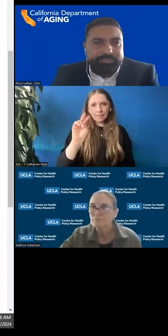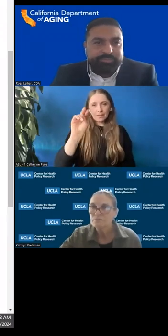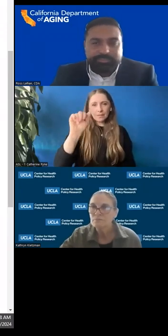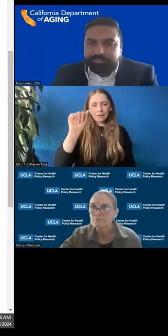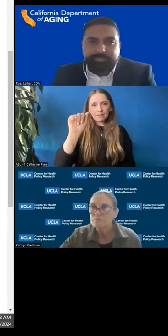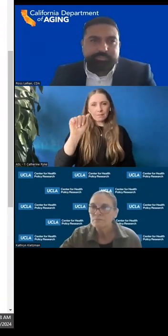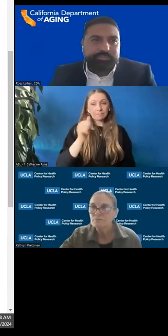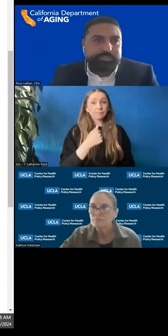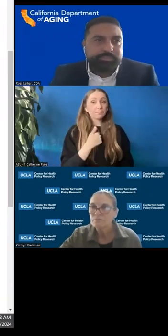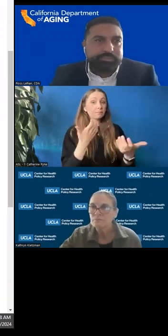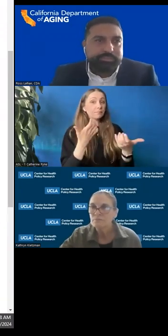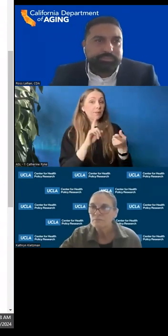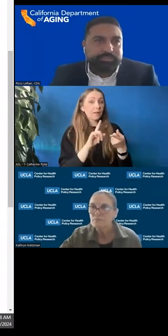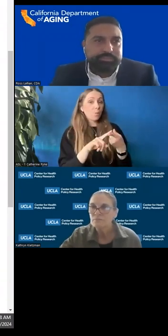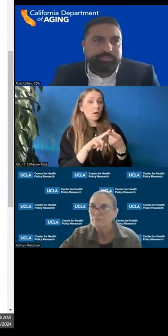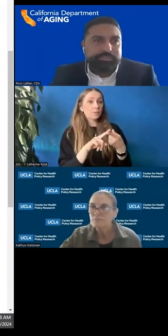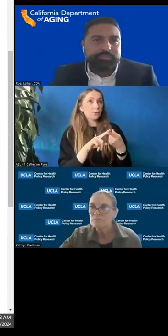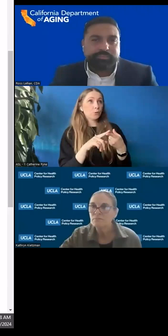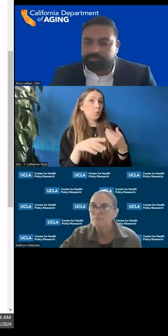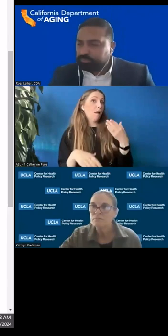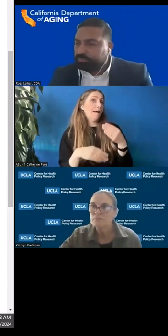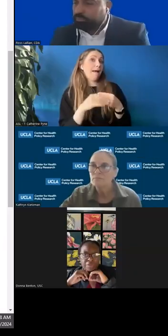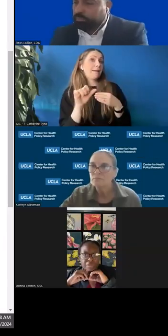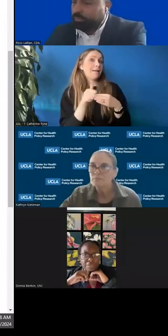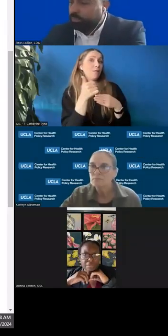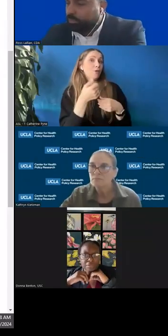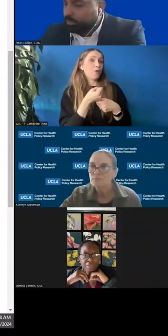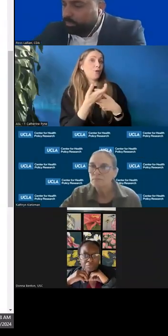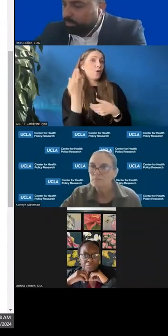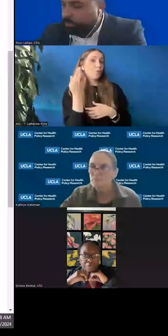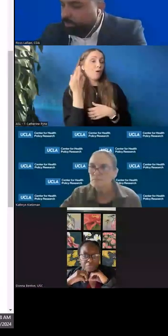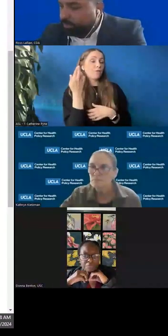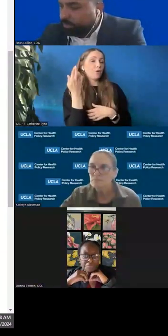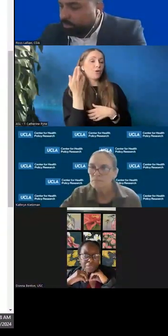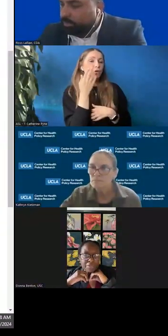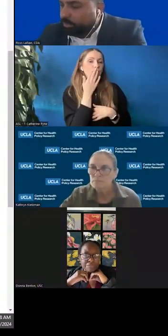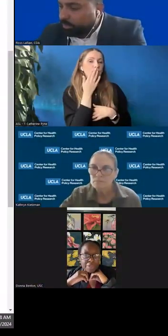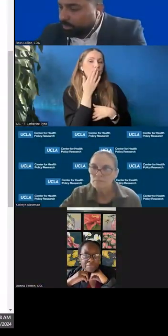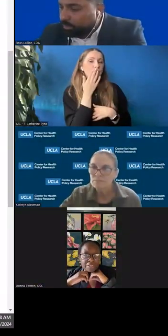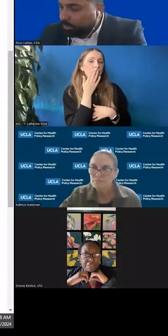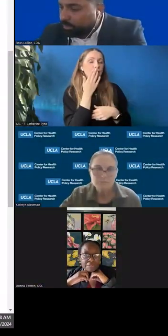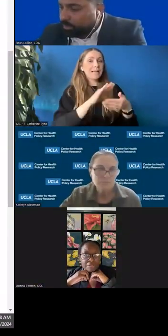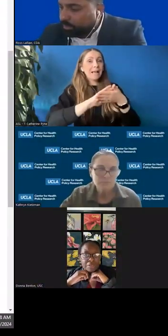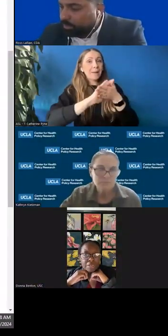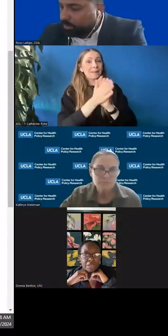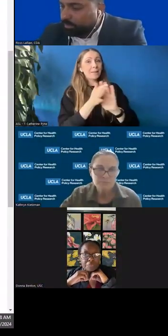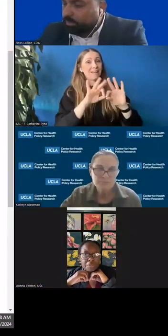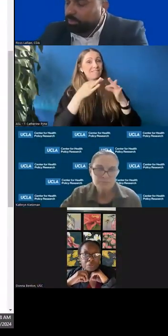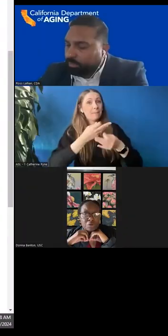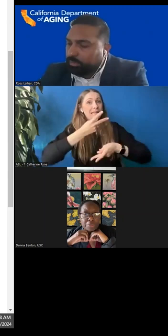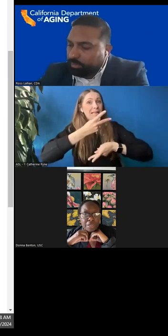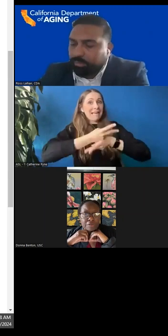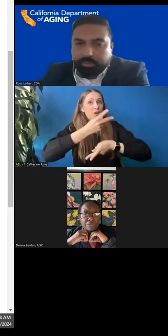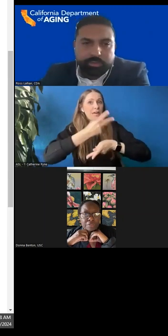I just want to, another potential driver that we find is becoming a family caregiver and